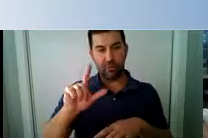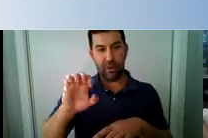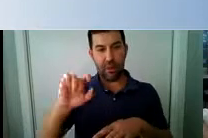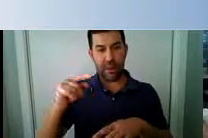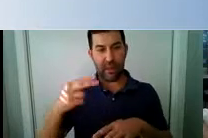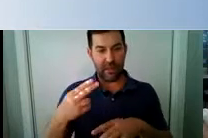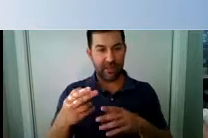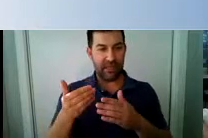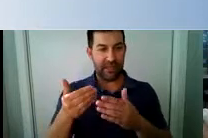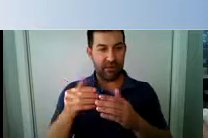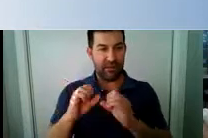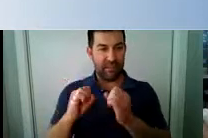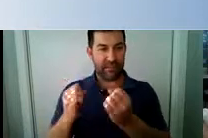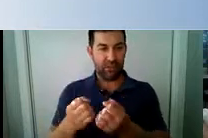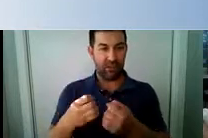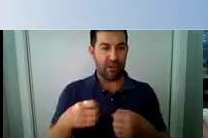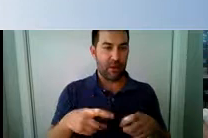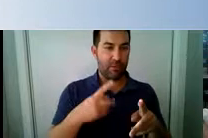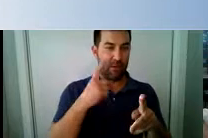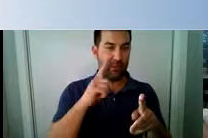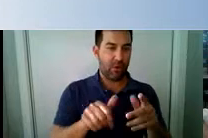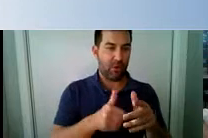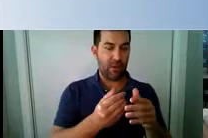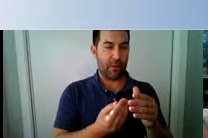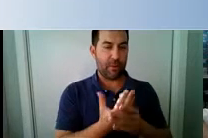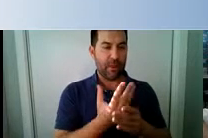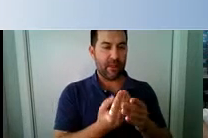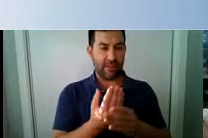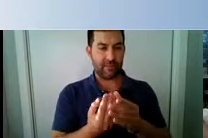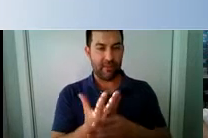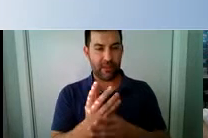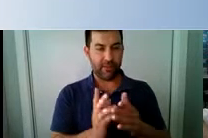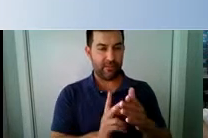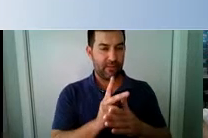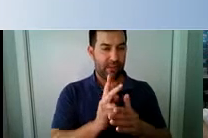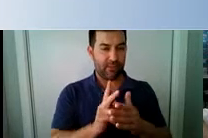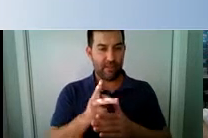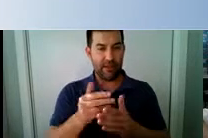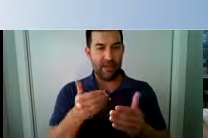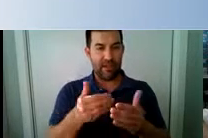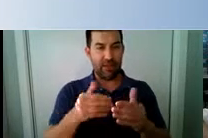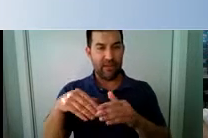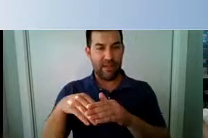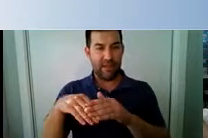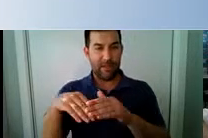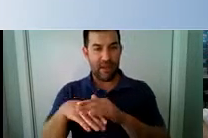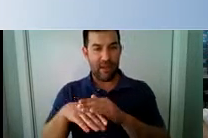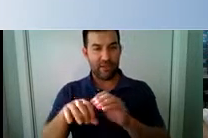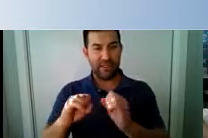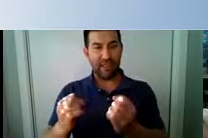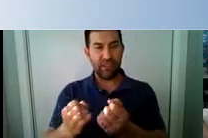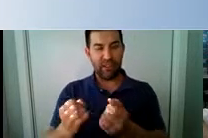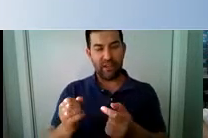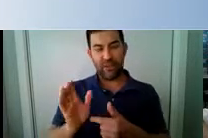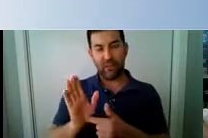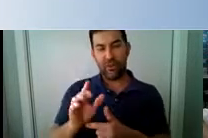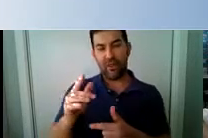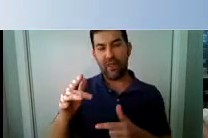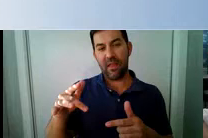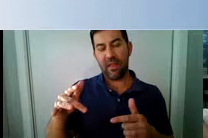some opportunities for plantings on the other side adjacent to the inbound station. I should point out that the lighter